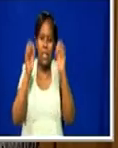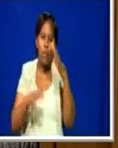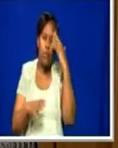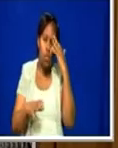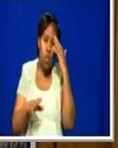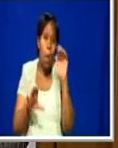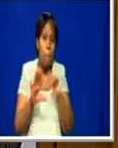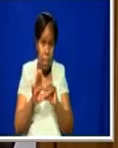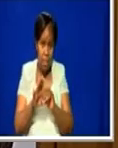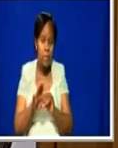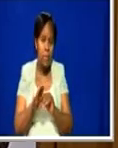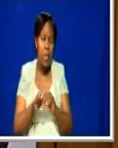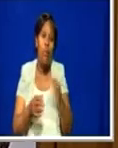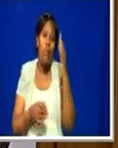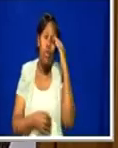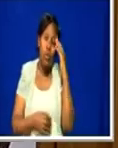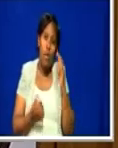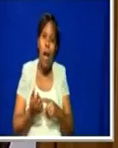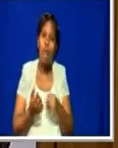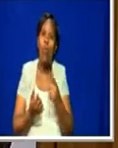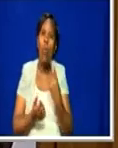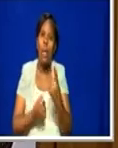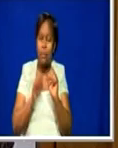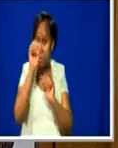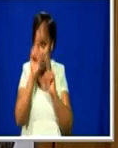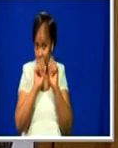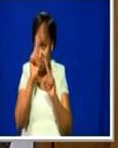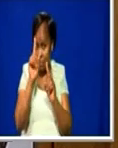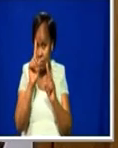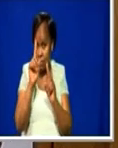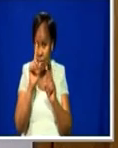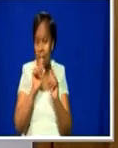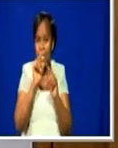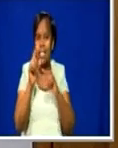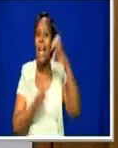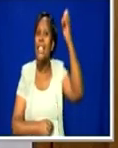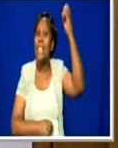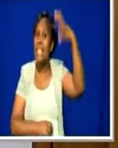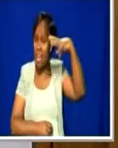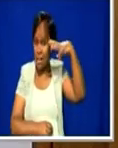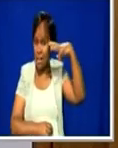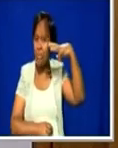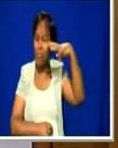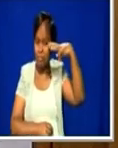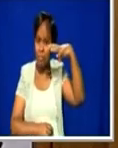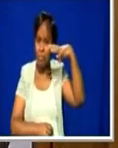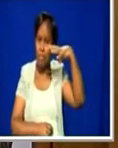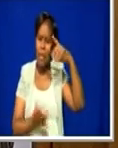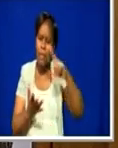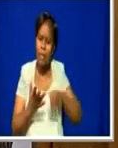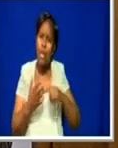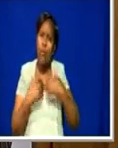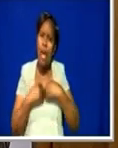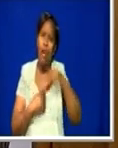solar system. We have to know that we only have one star, and that star is the sun. That star is the sun. And then we